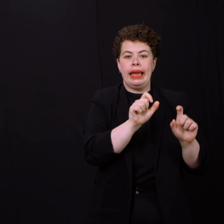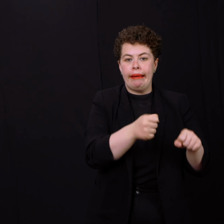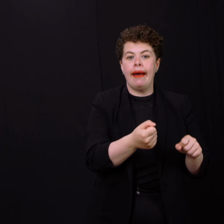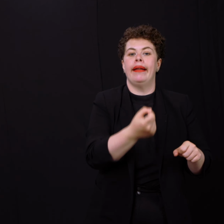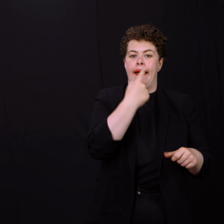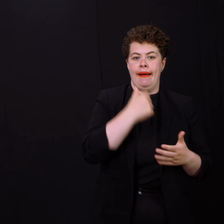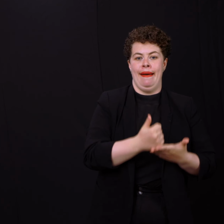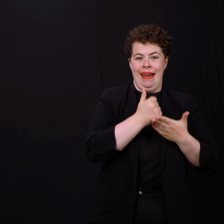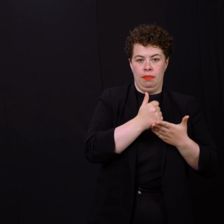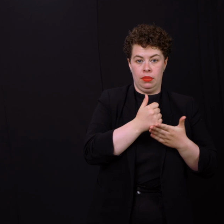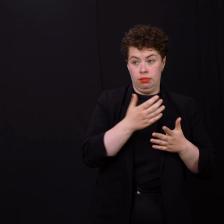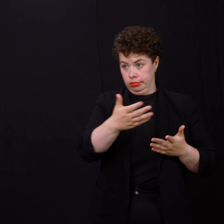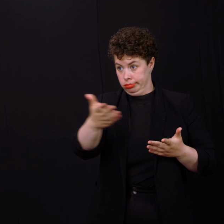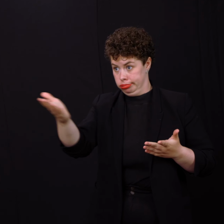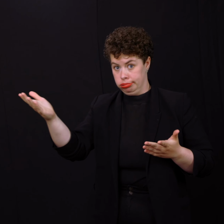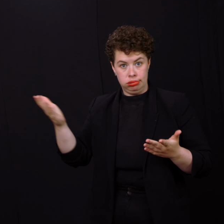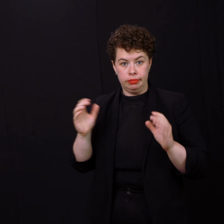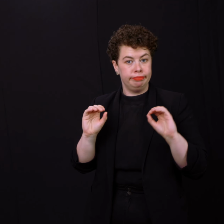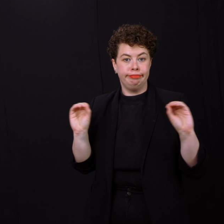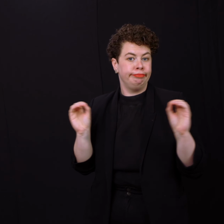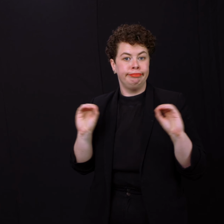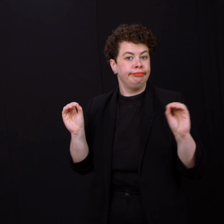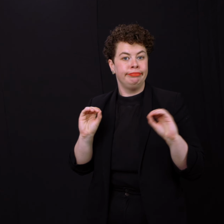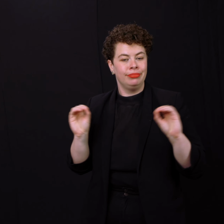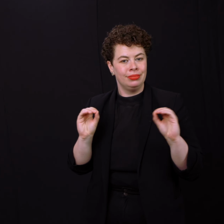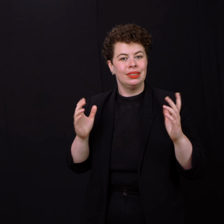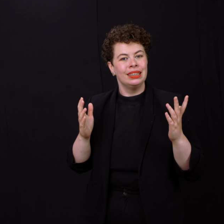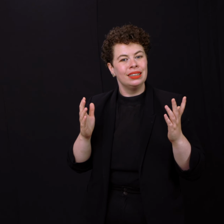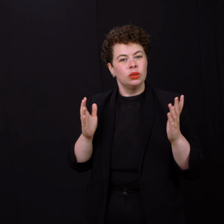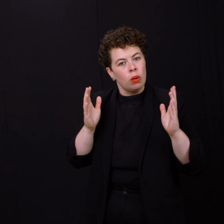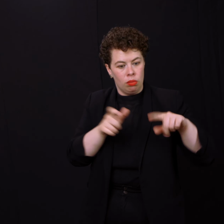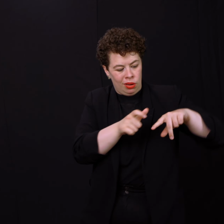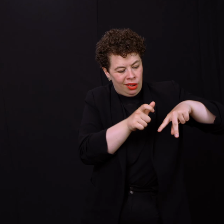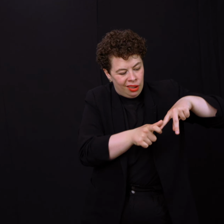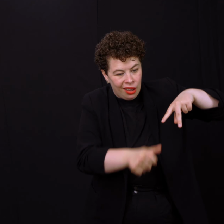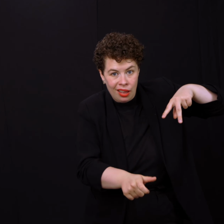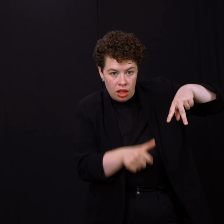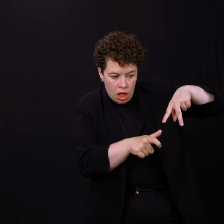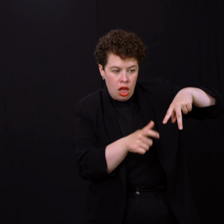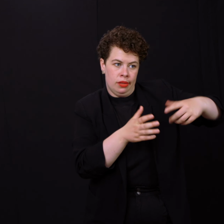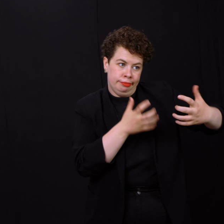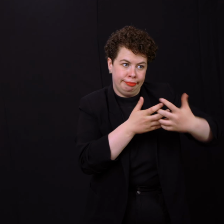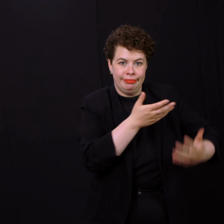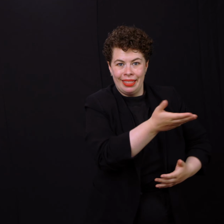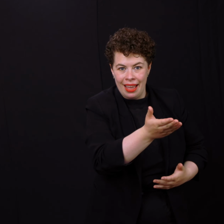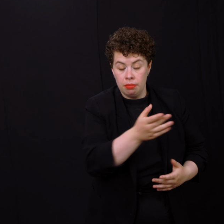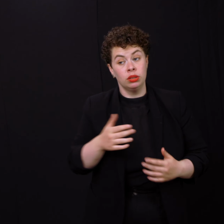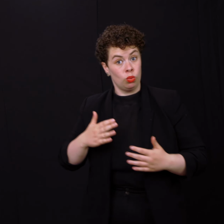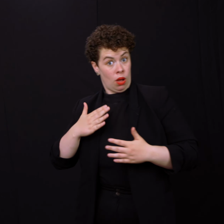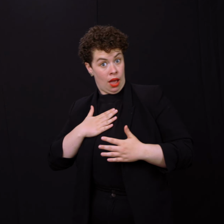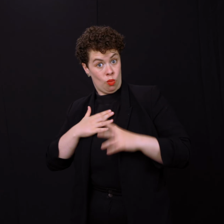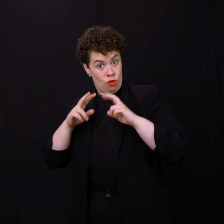have mutations outside of that coding region. So this might provide therapy for more Usher patients. Yeah, this will